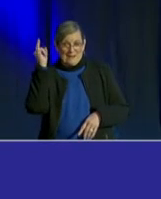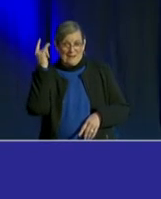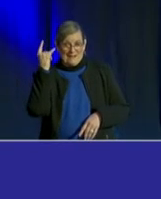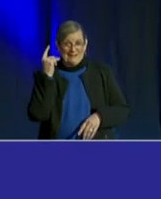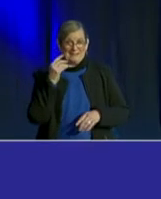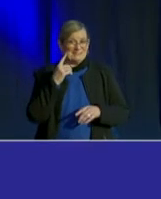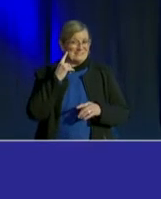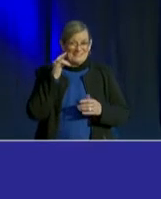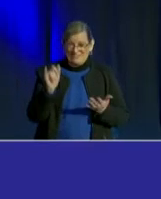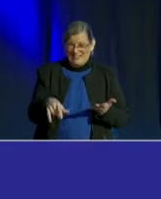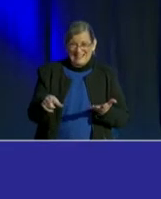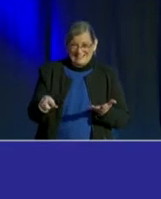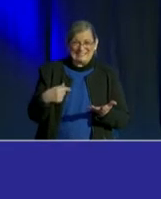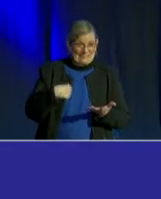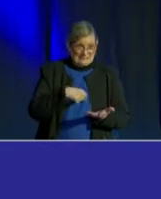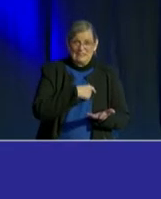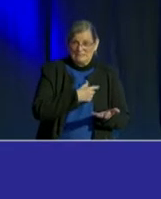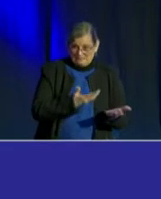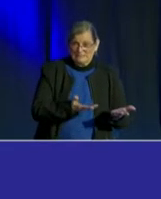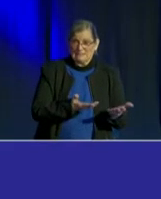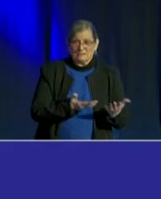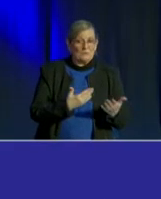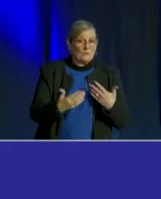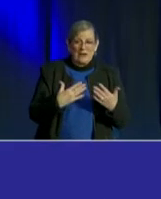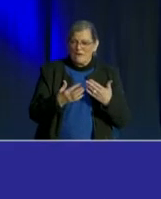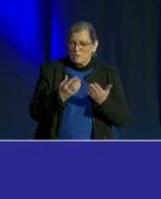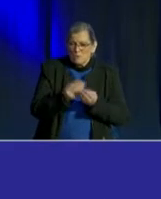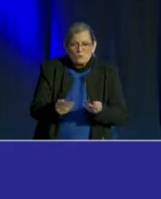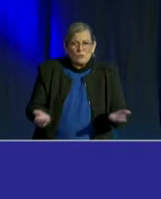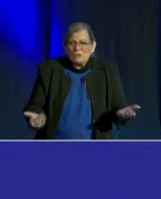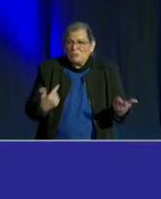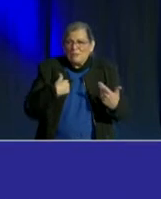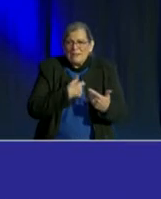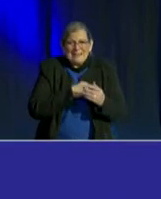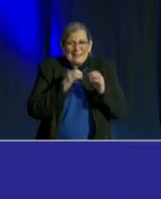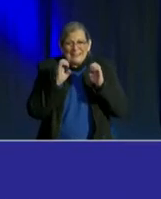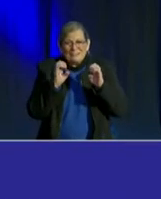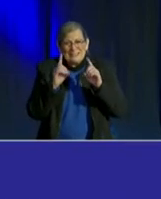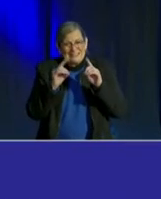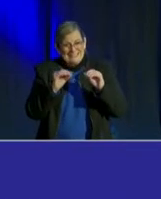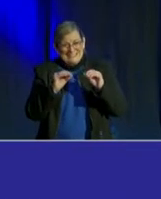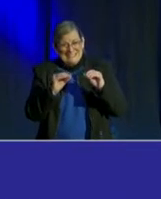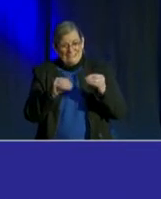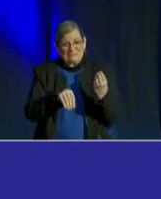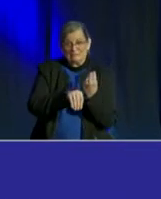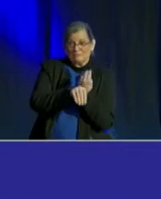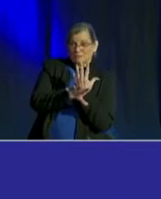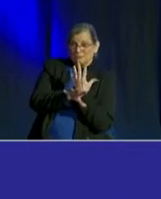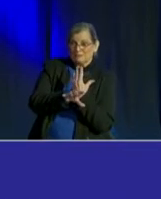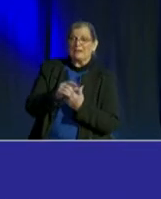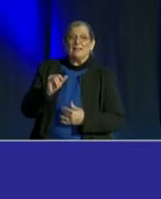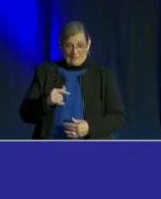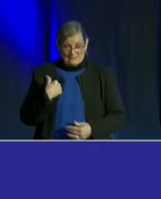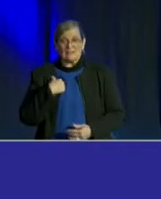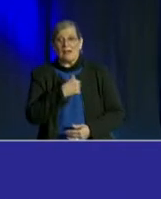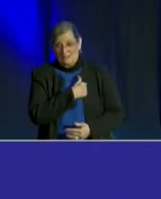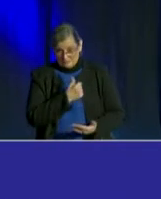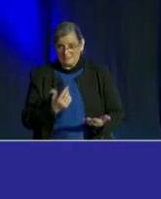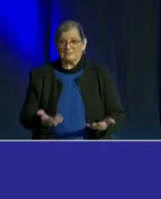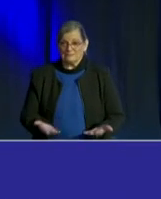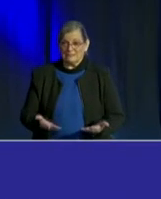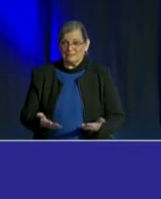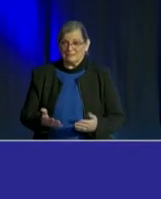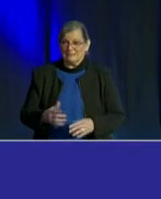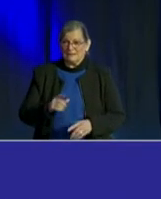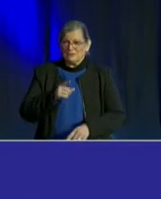need to continue to learn and teach and work in a virtual environment during this pandemic. It's also enabling you to